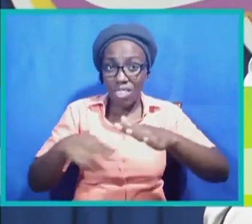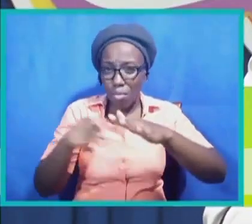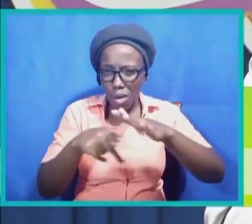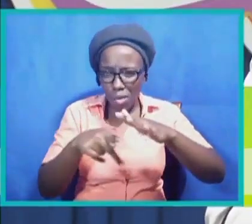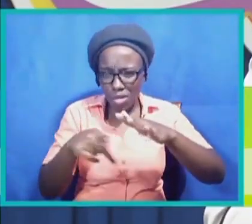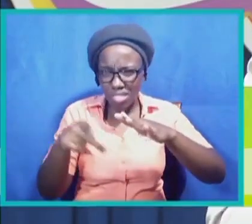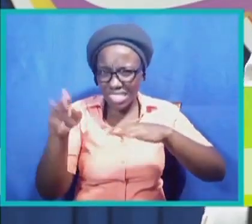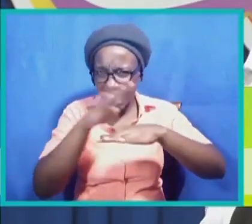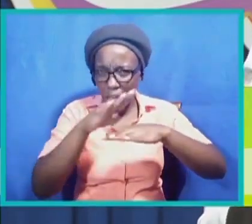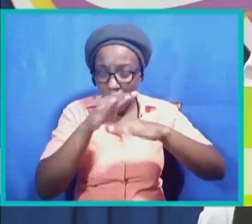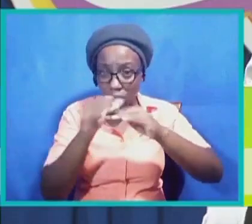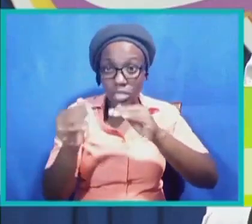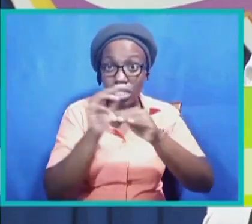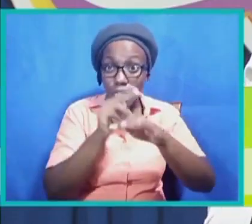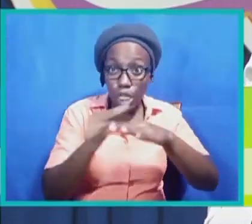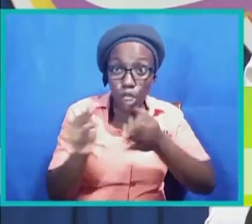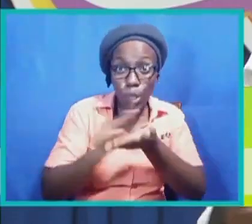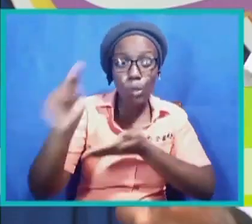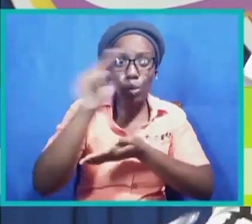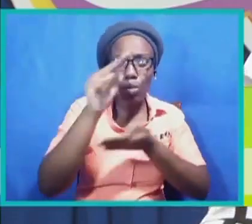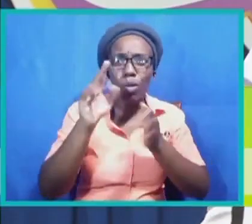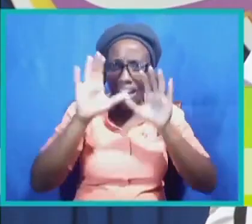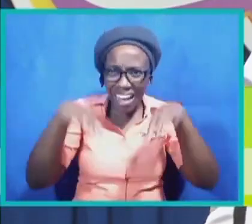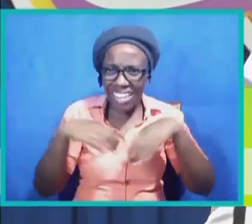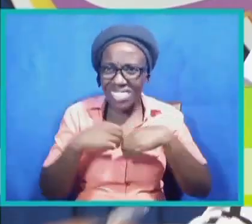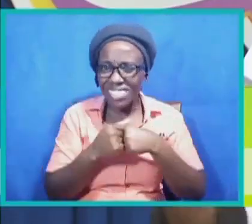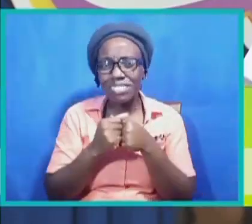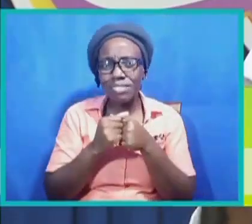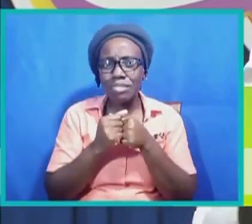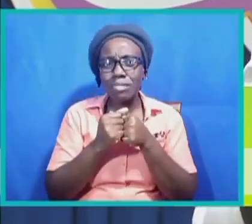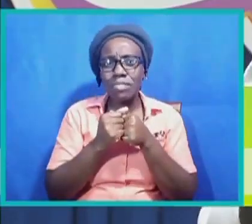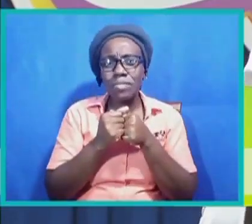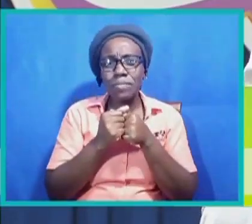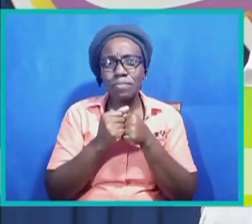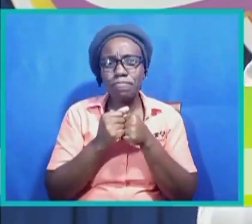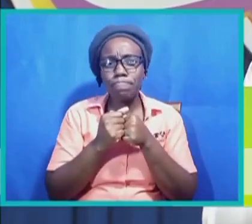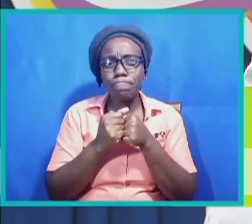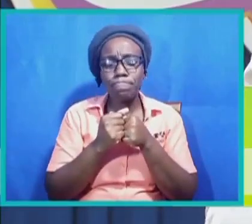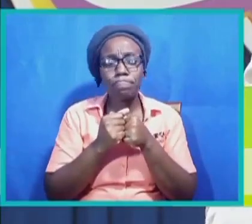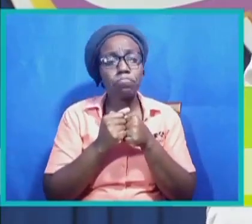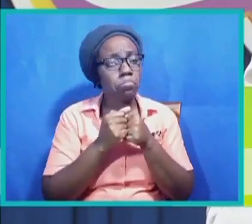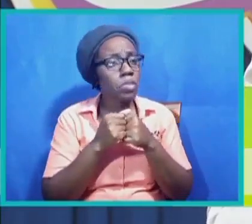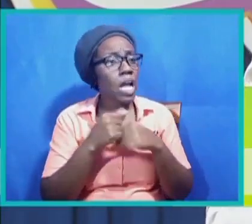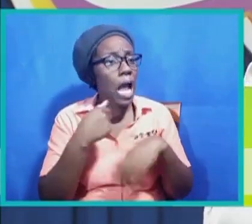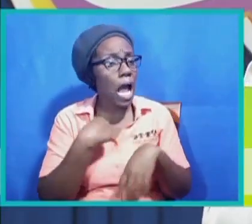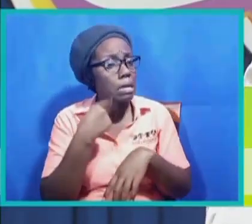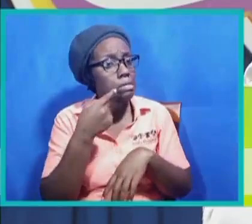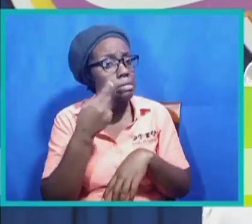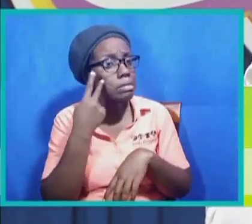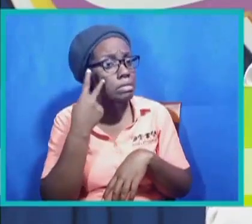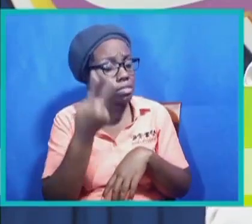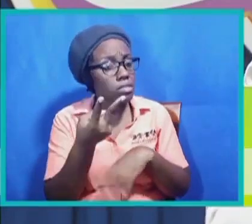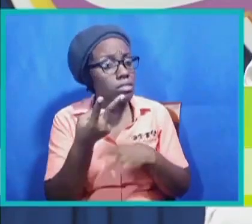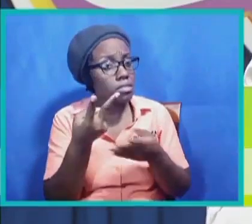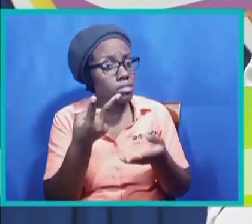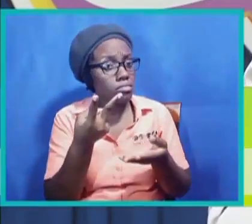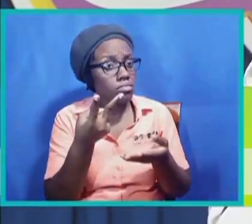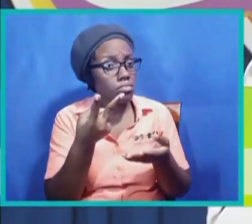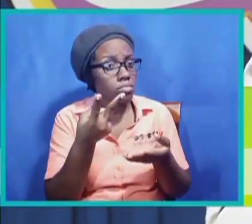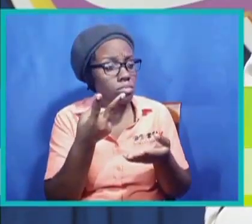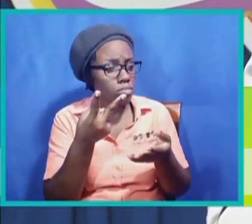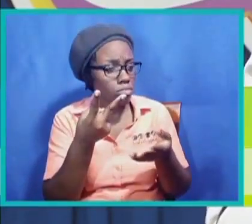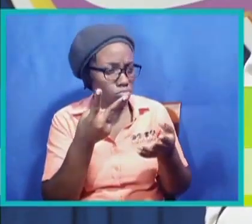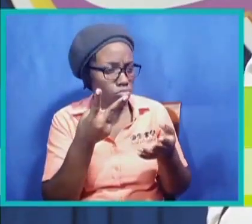I've actually seen, because I have young cousins who I watch them teach, doing the learning